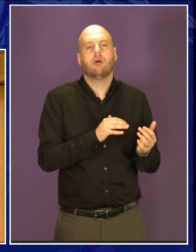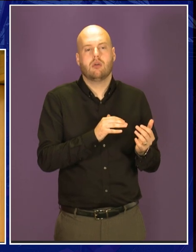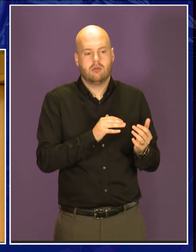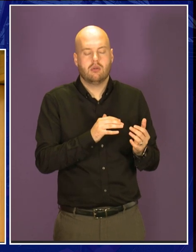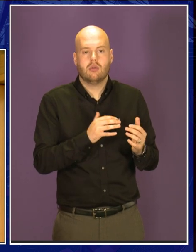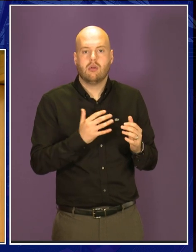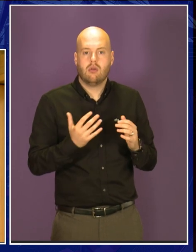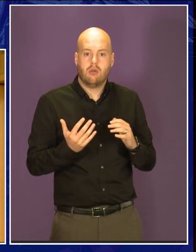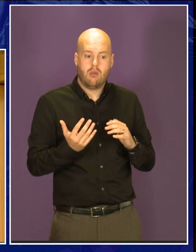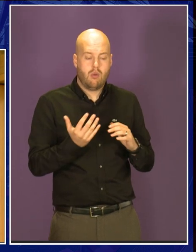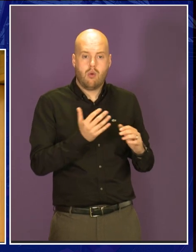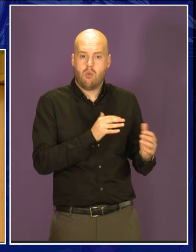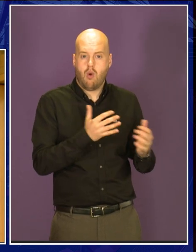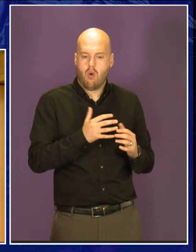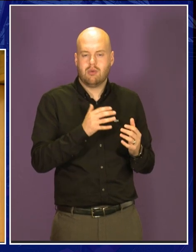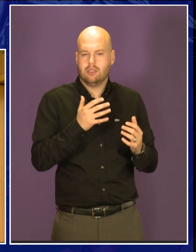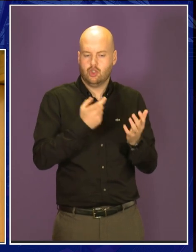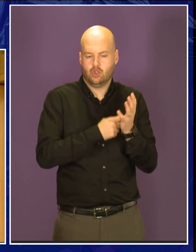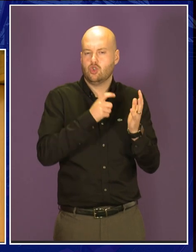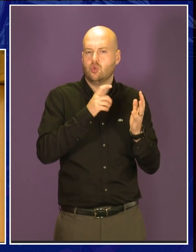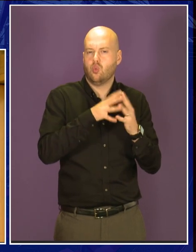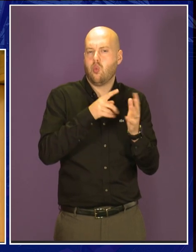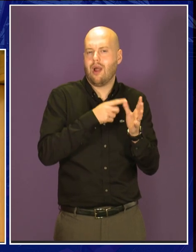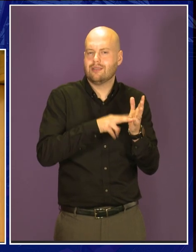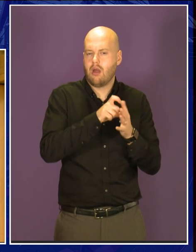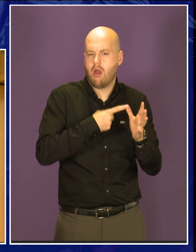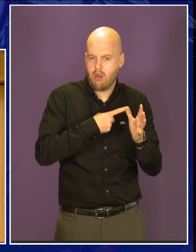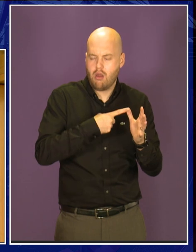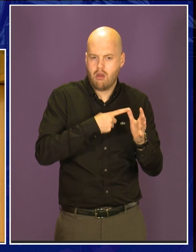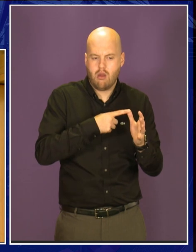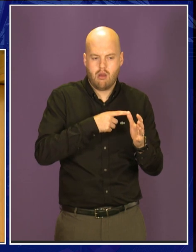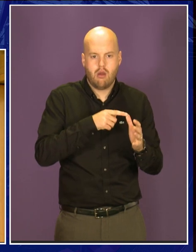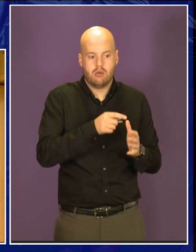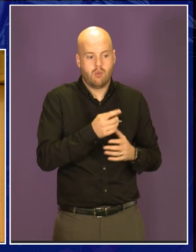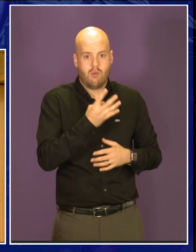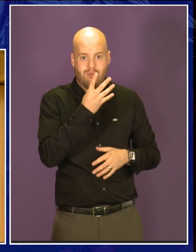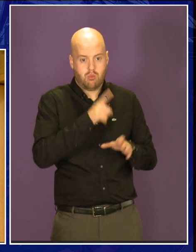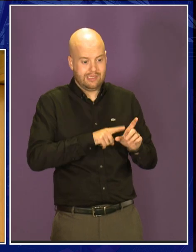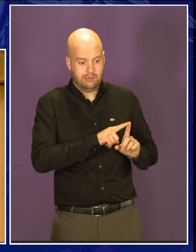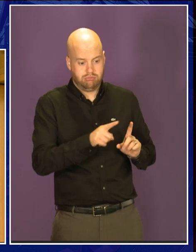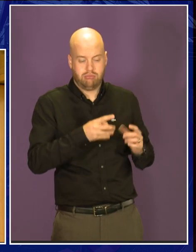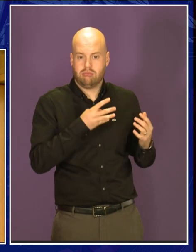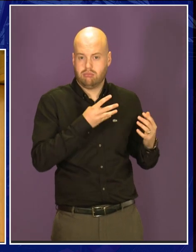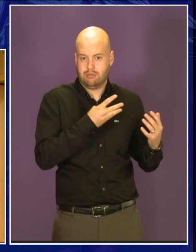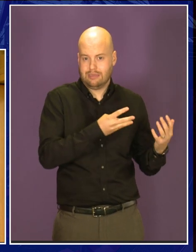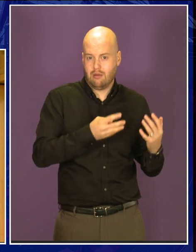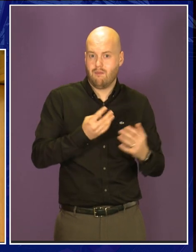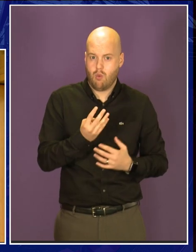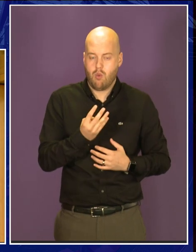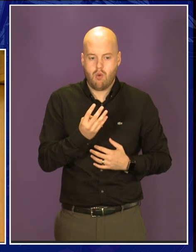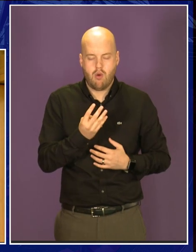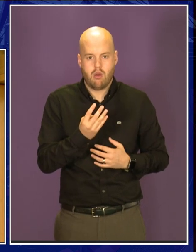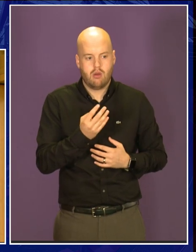war in Rwanda. And then 4 years from 90 until 94, we had a period